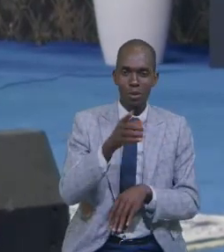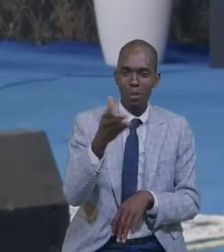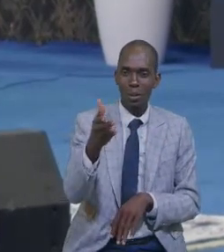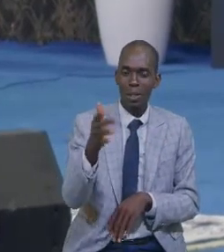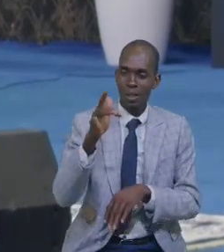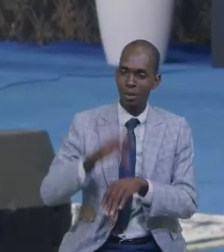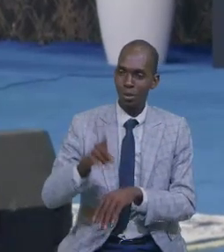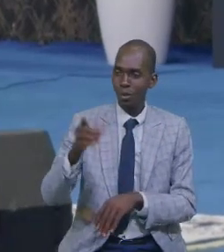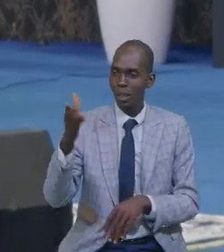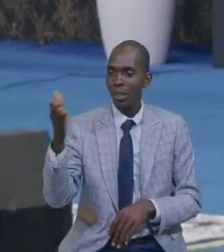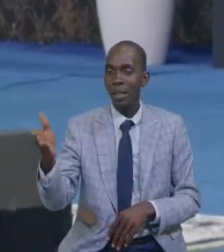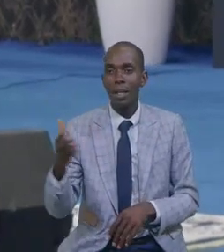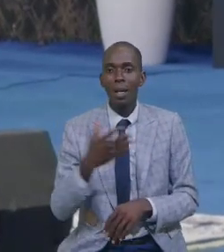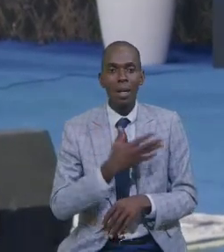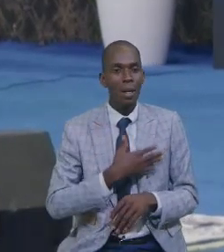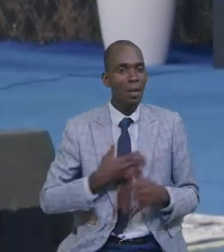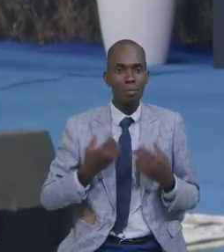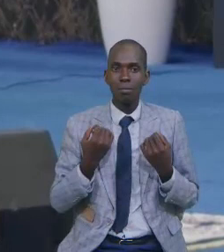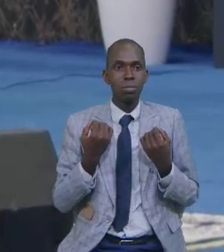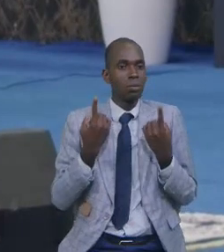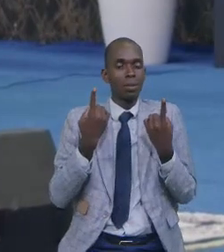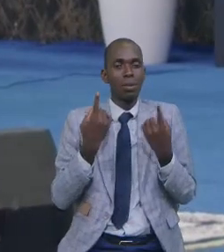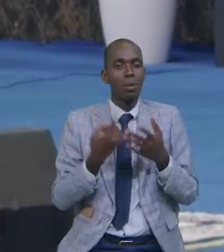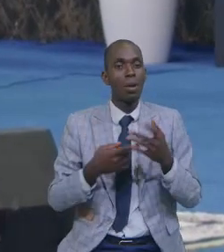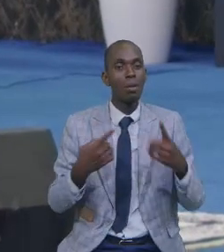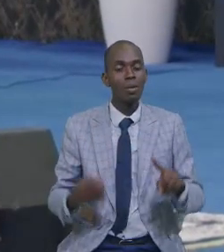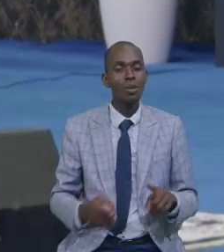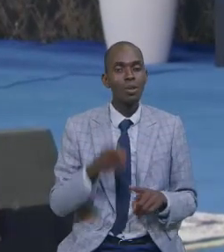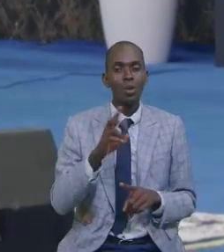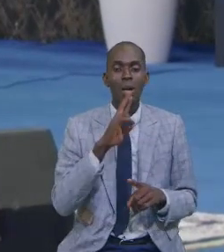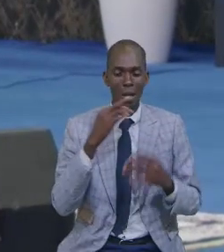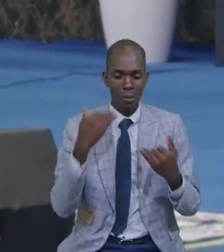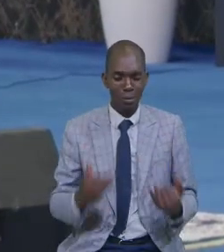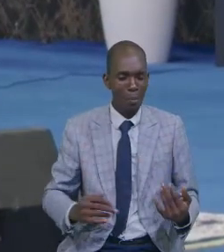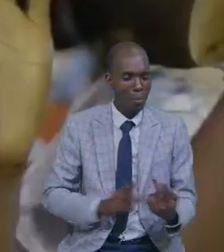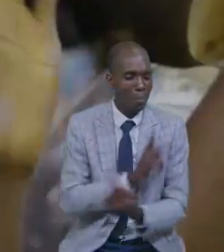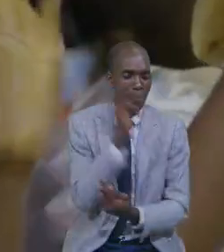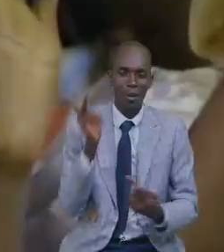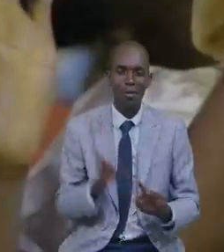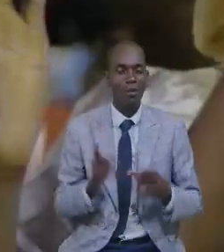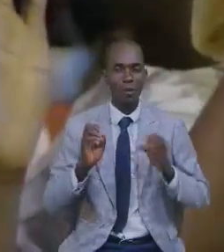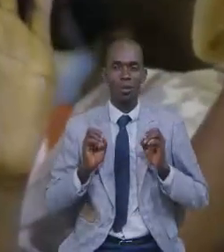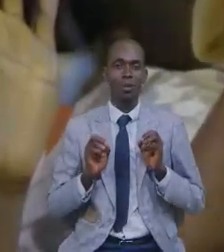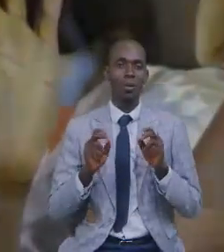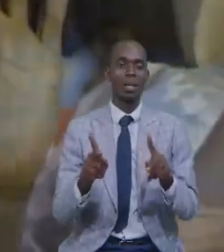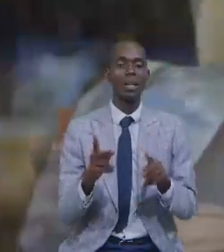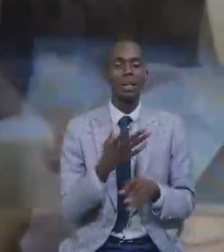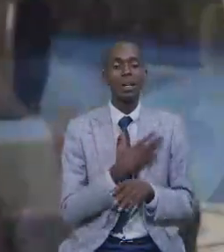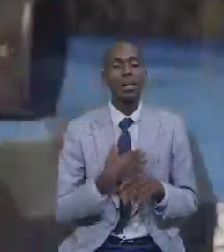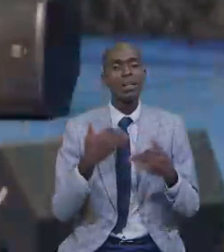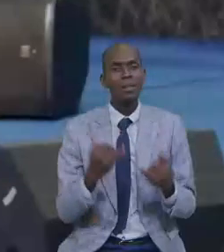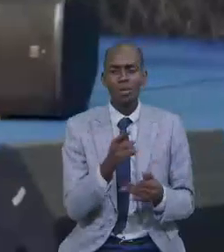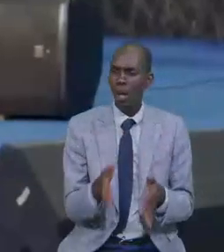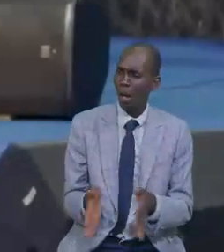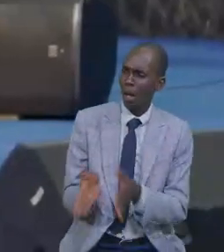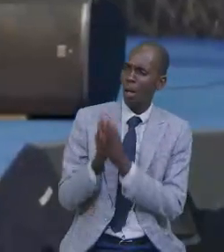touches you there. And lo and behold, you are perfectly all right. And then you ask, how